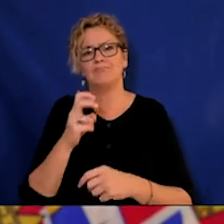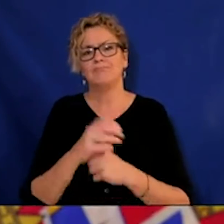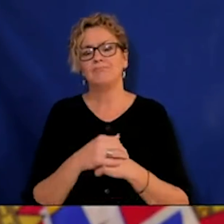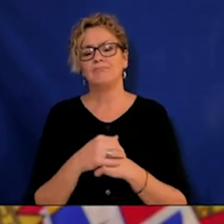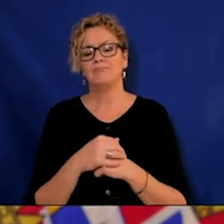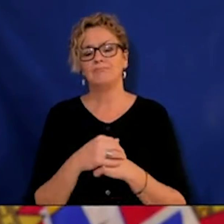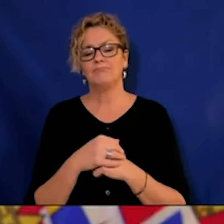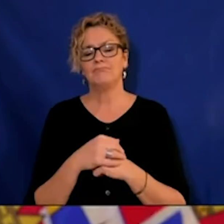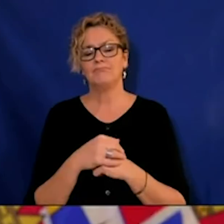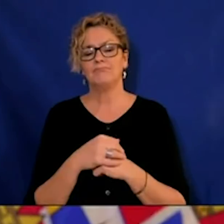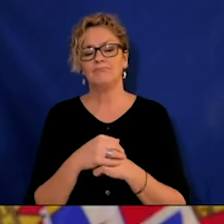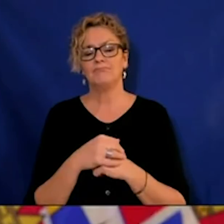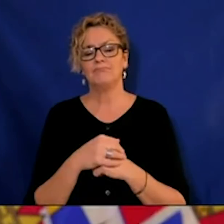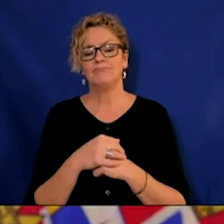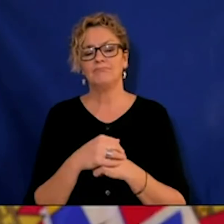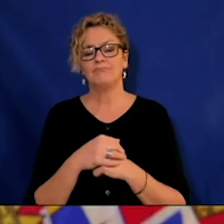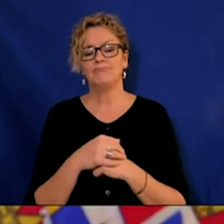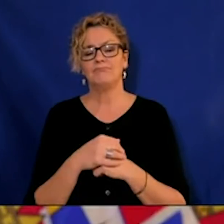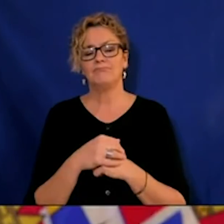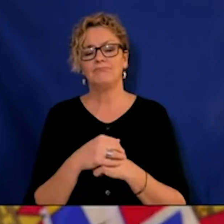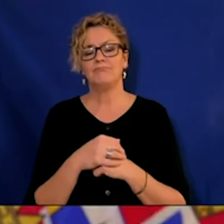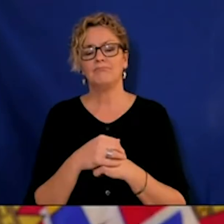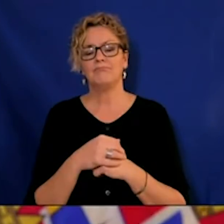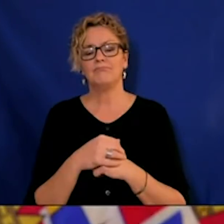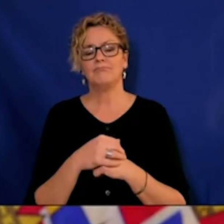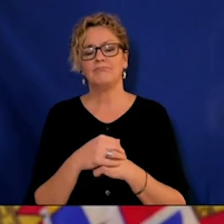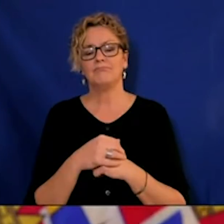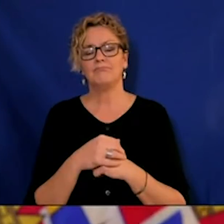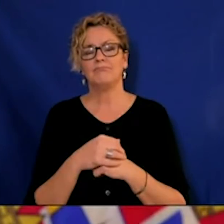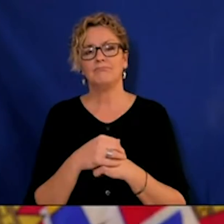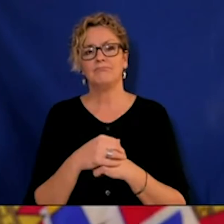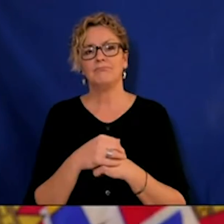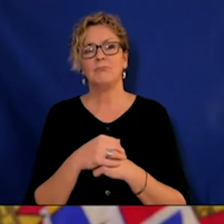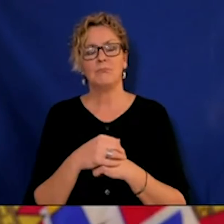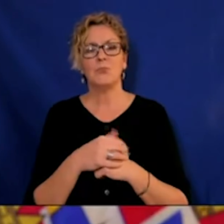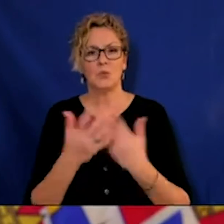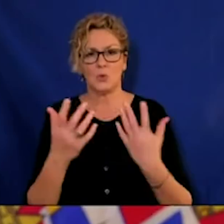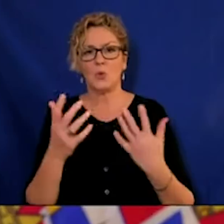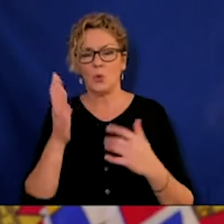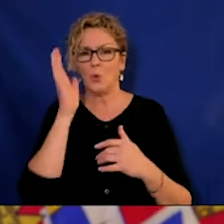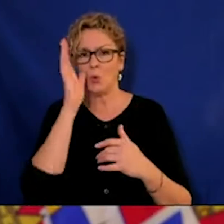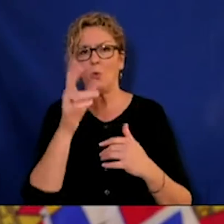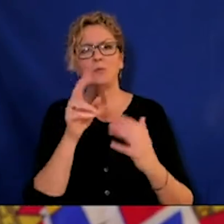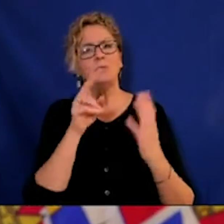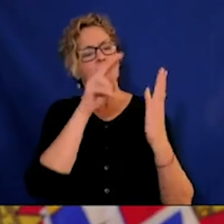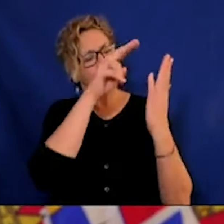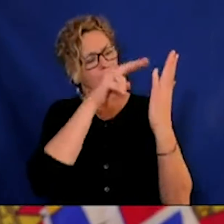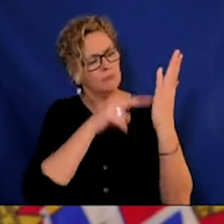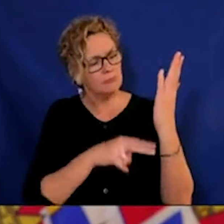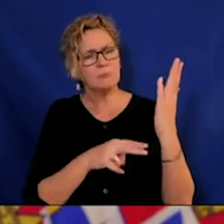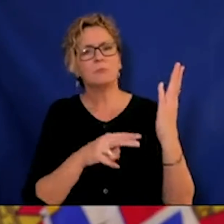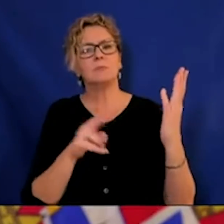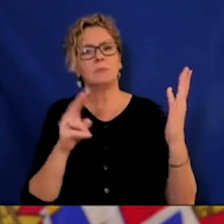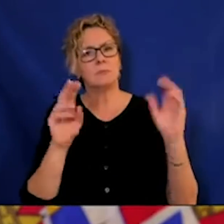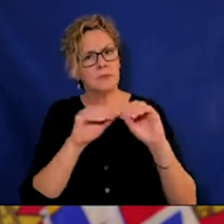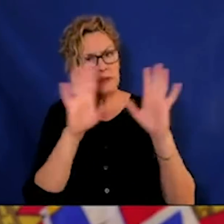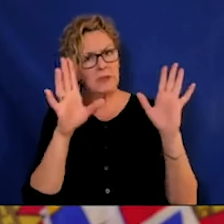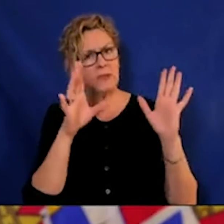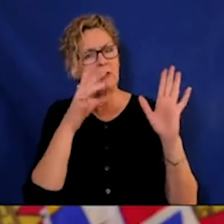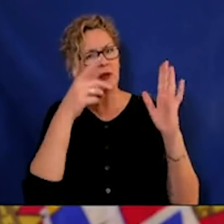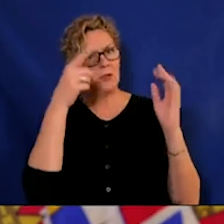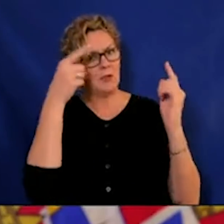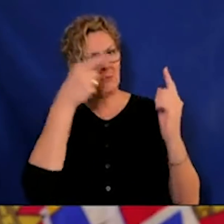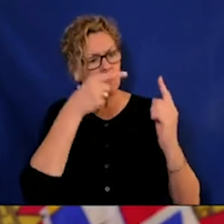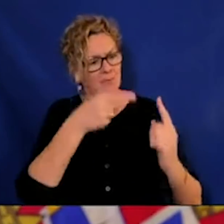week. And the order identifies the challenges that are the restrictions that are in place until then.